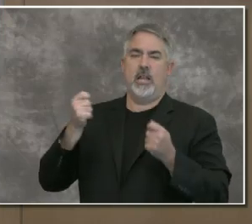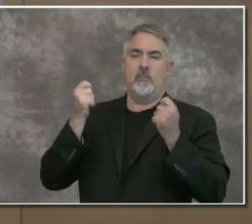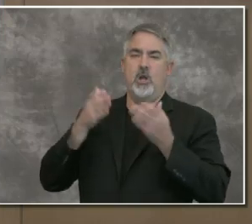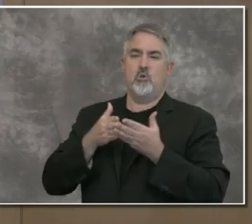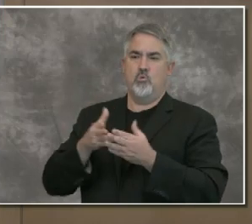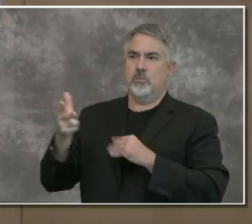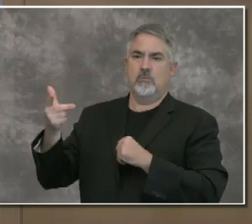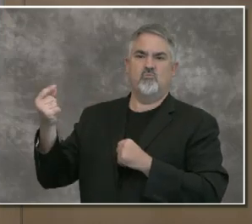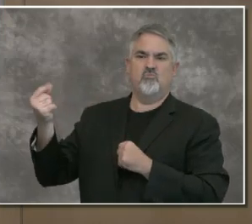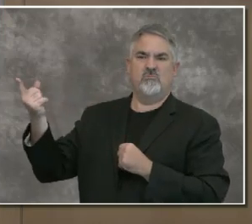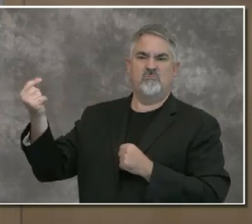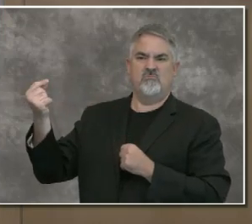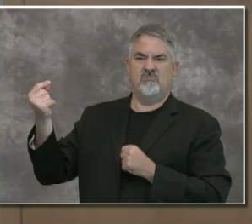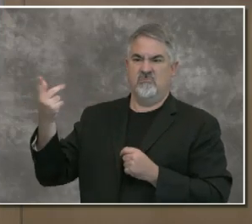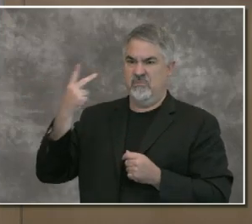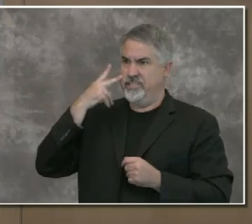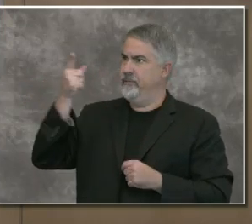port.